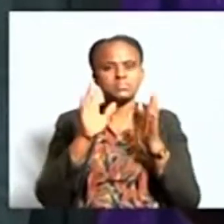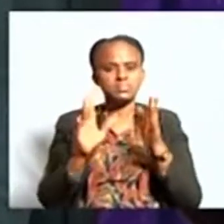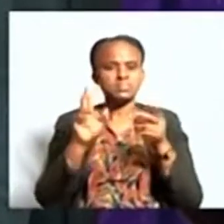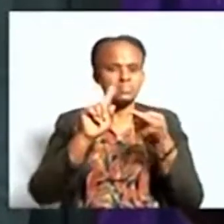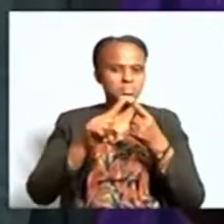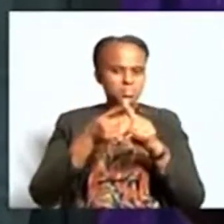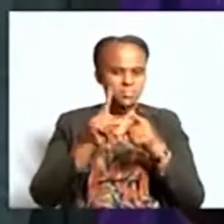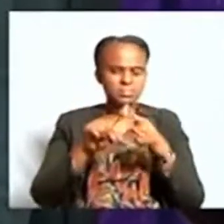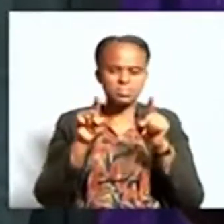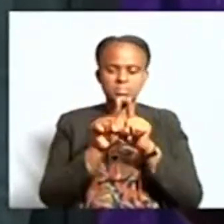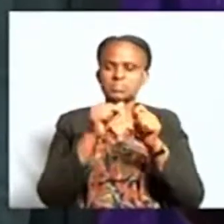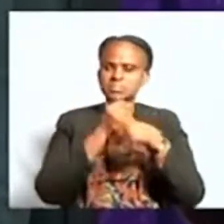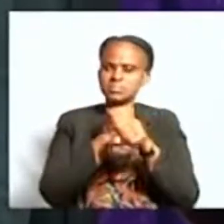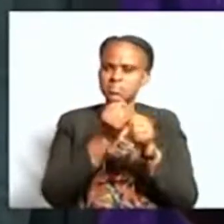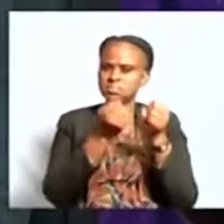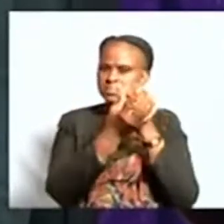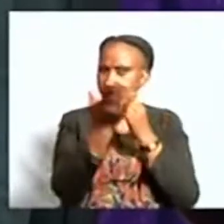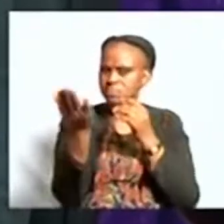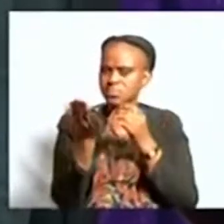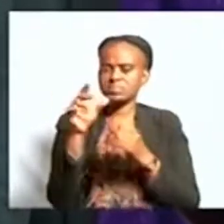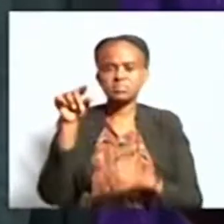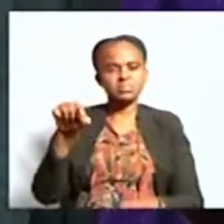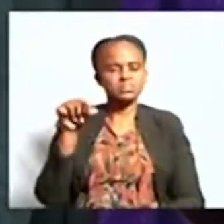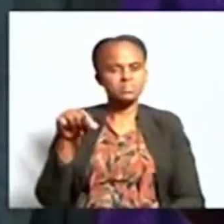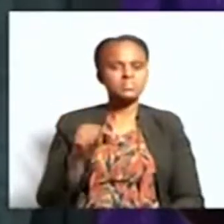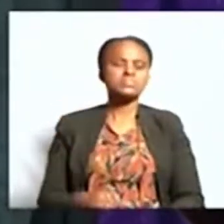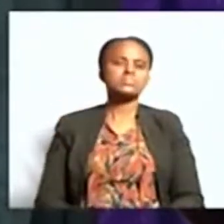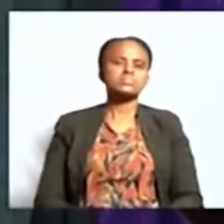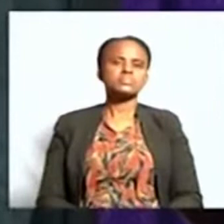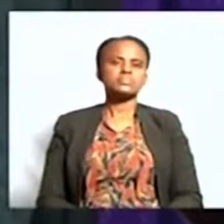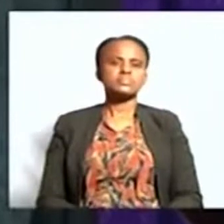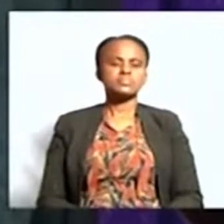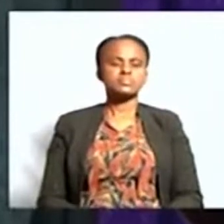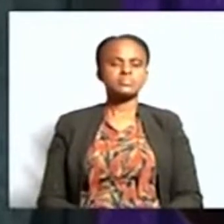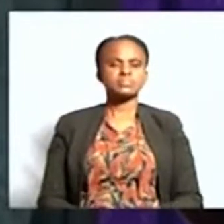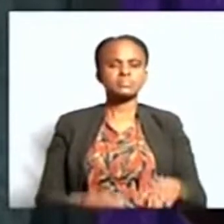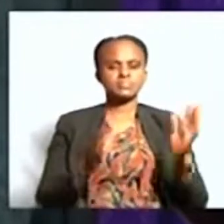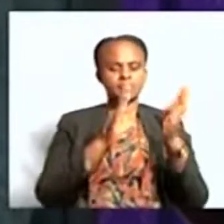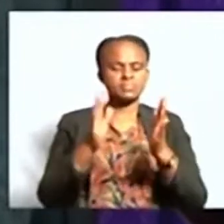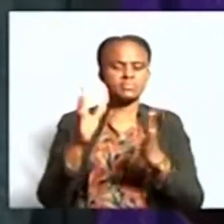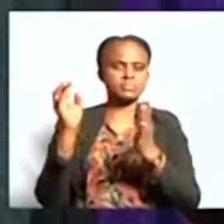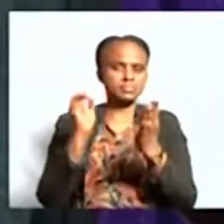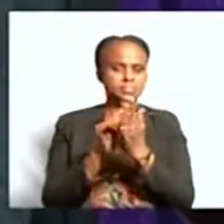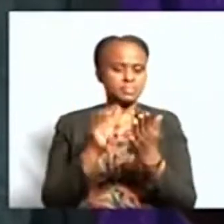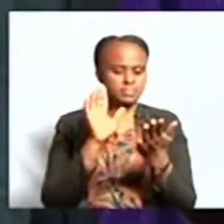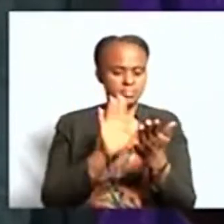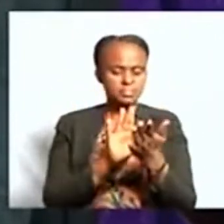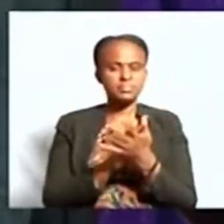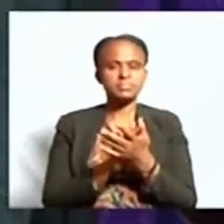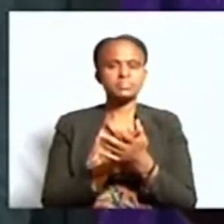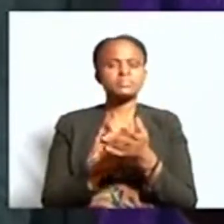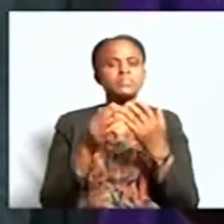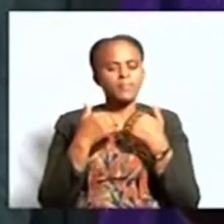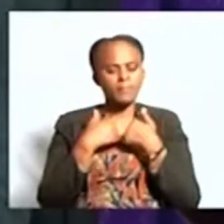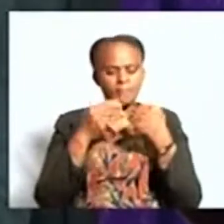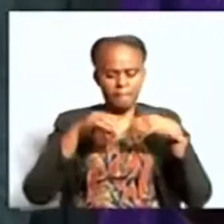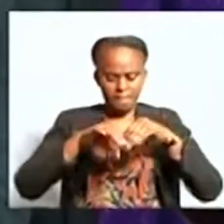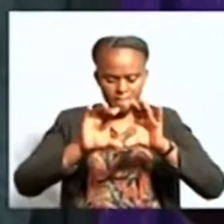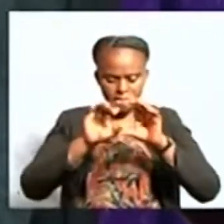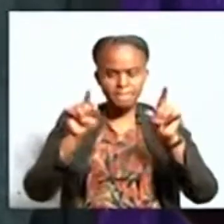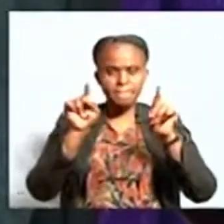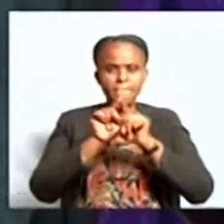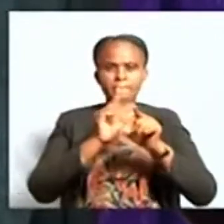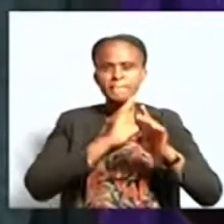and enable most operators to qualify. Measures put in place. We have proceeded to